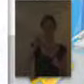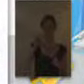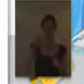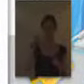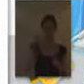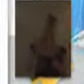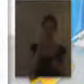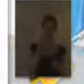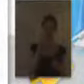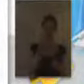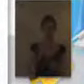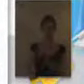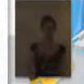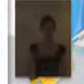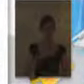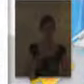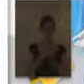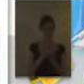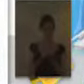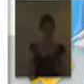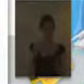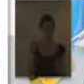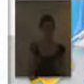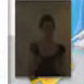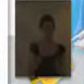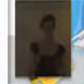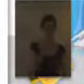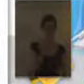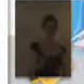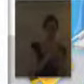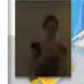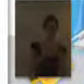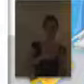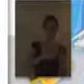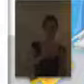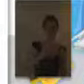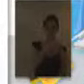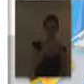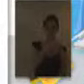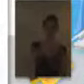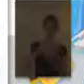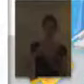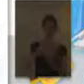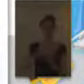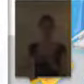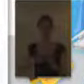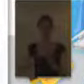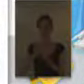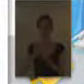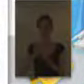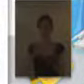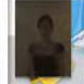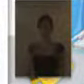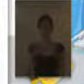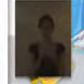whereas launcher, as we said before, would be the link between the two descriptions, the user interface and the